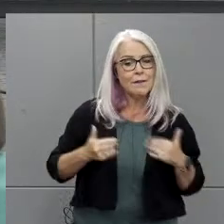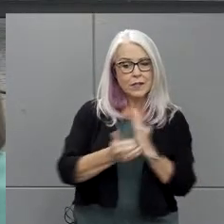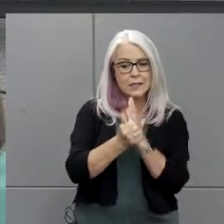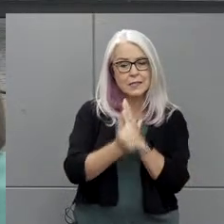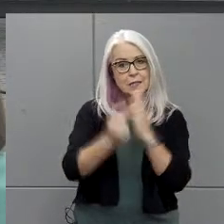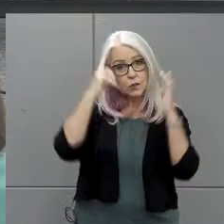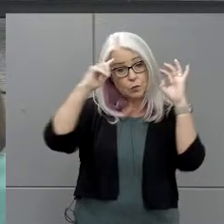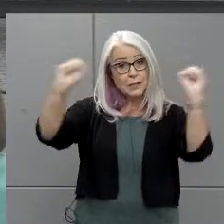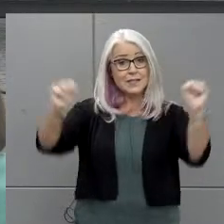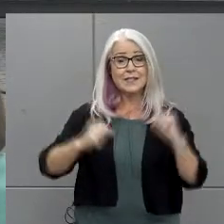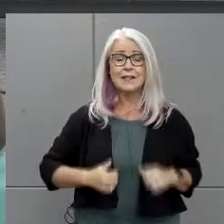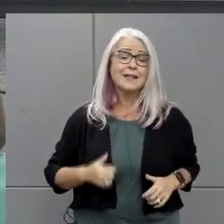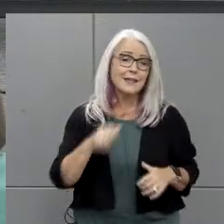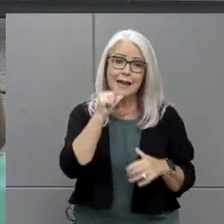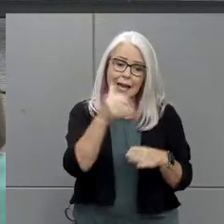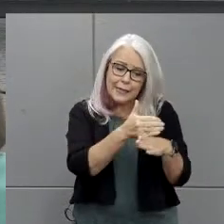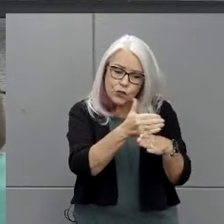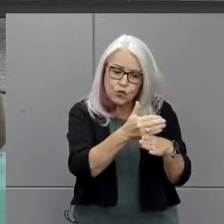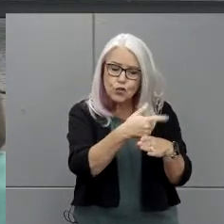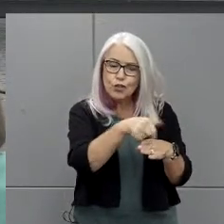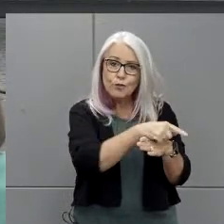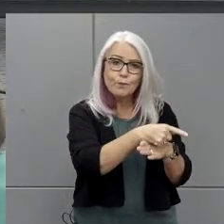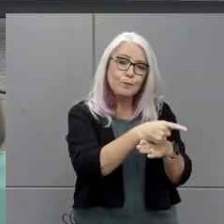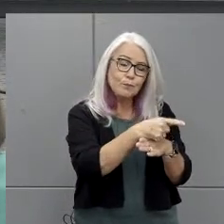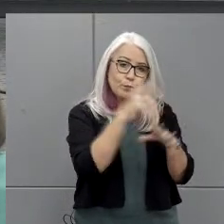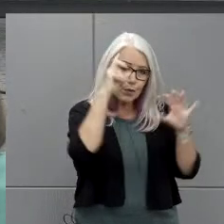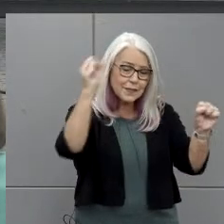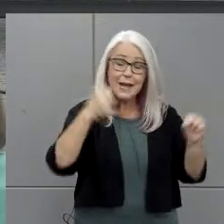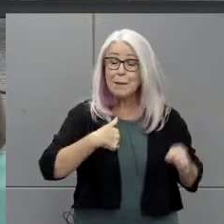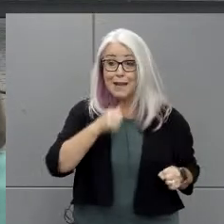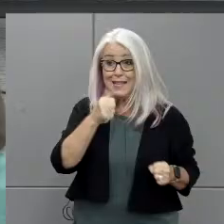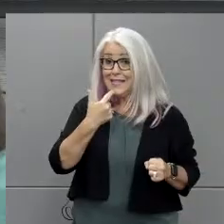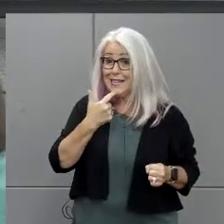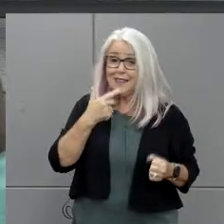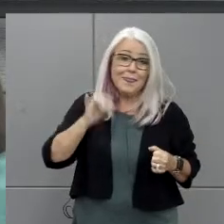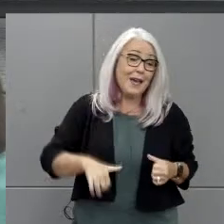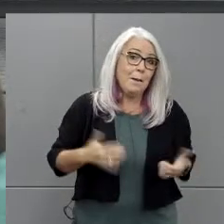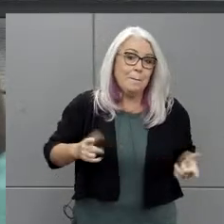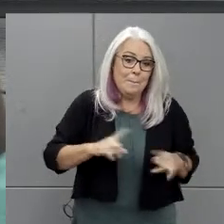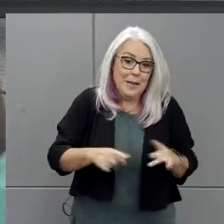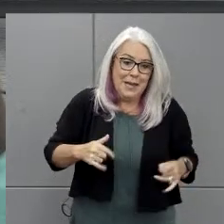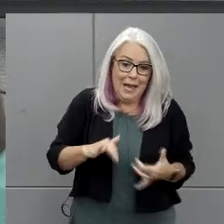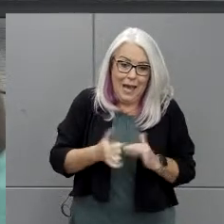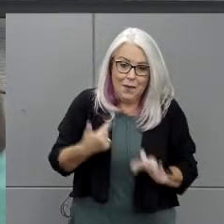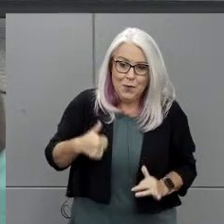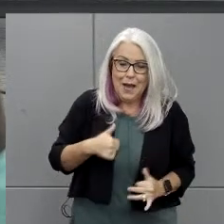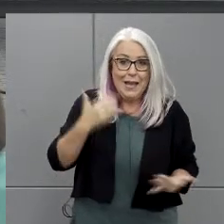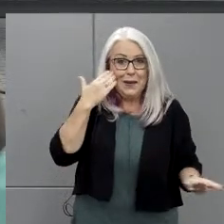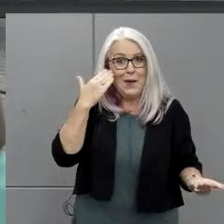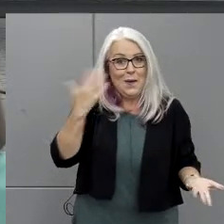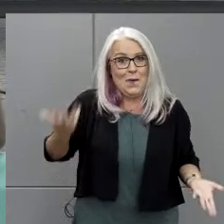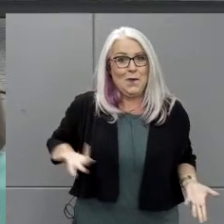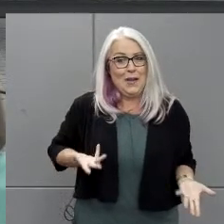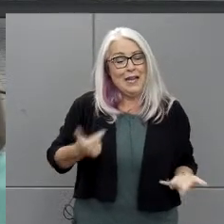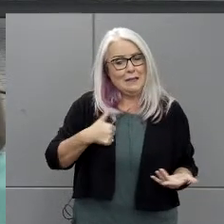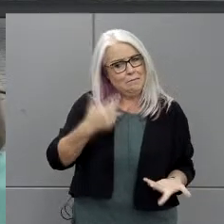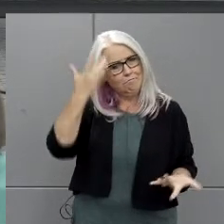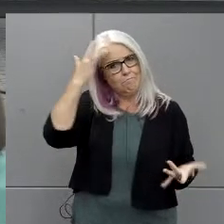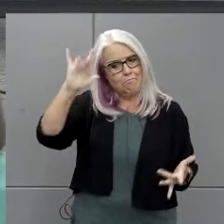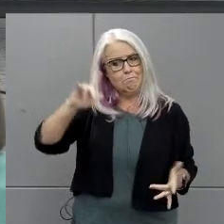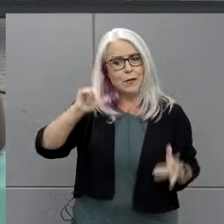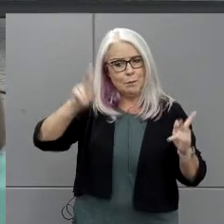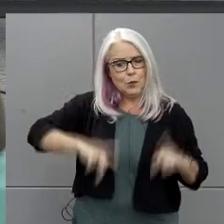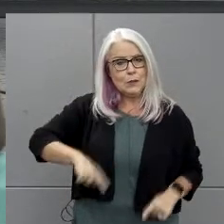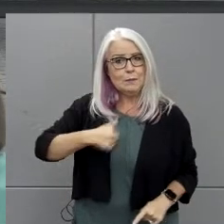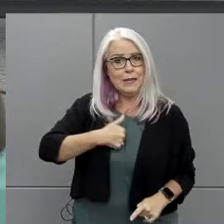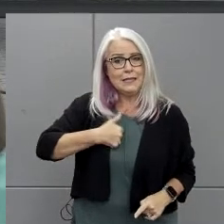that's not interim president Shonda? No, I'm not saying that. But how would I know? As an intelligent person who